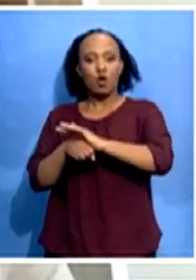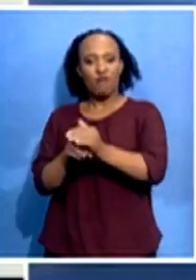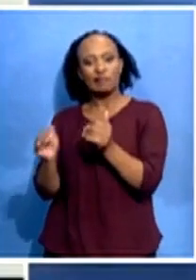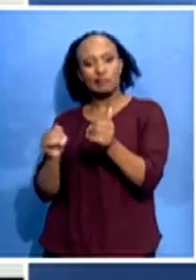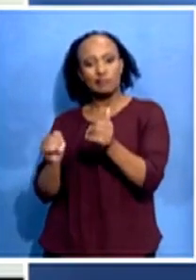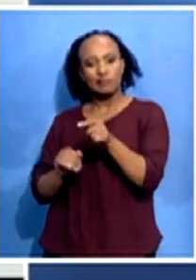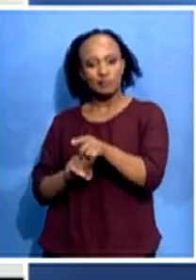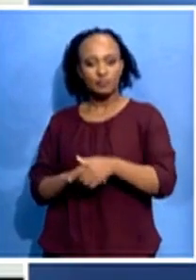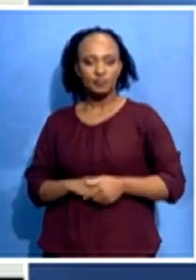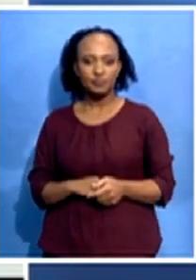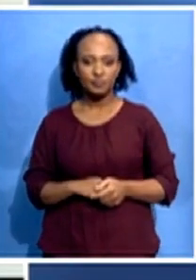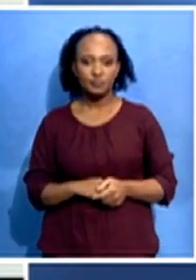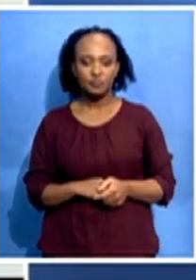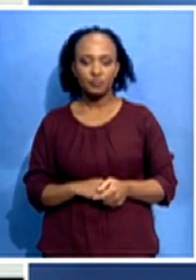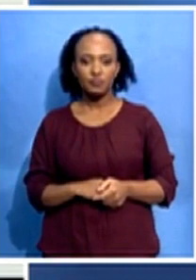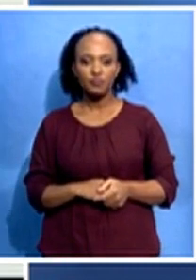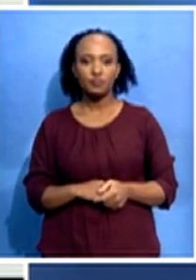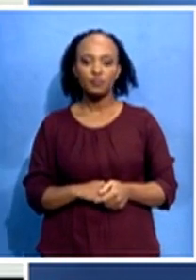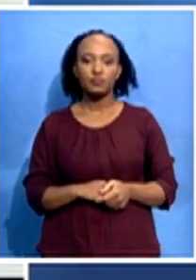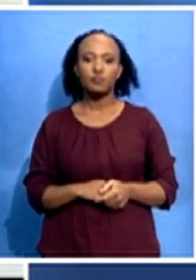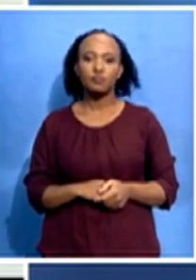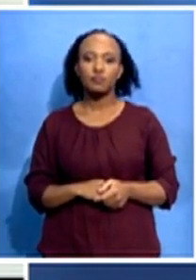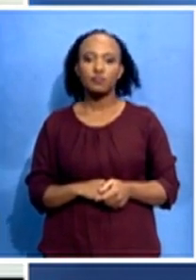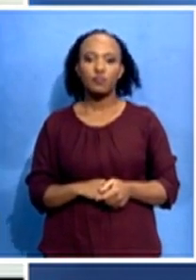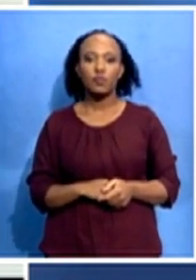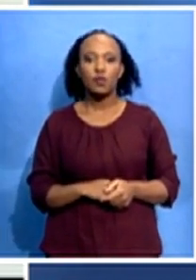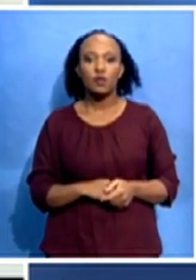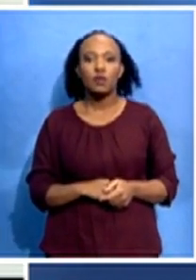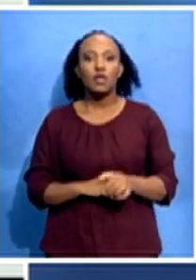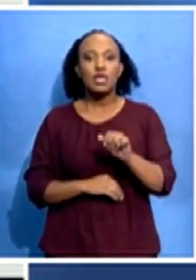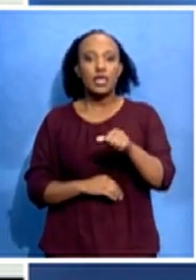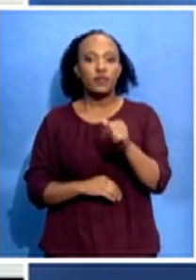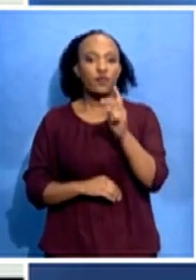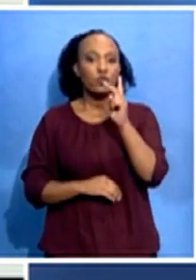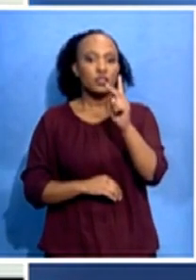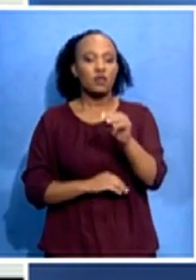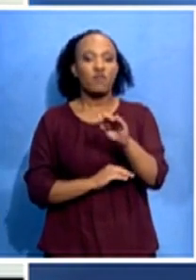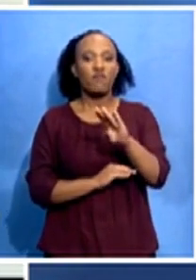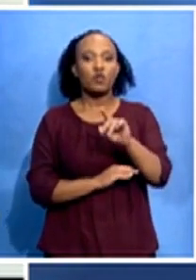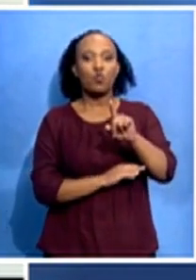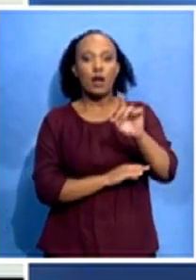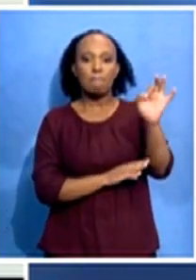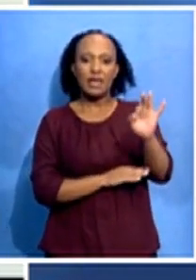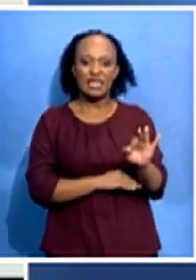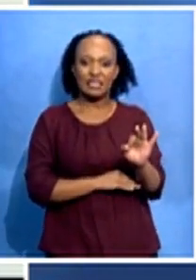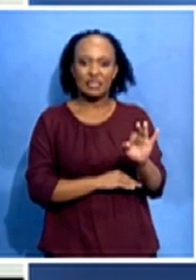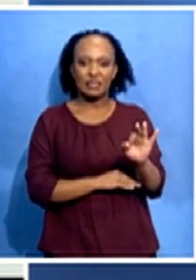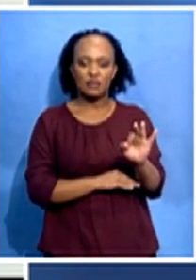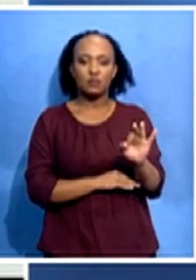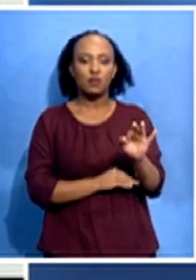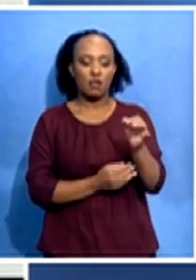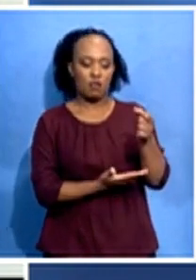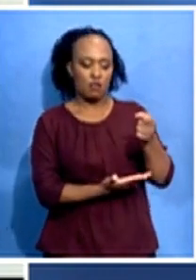Yes, I think if you see 41% of the revenue goes to paying civil service, I think there needs to be something done